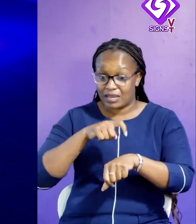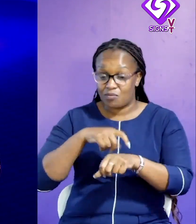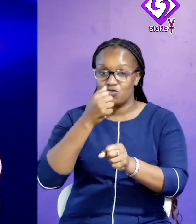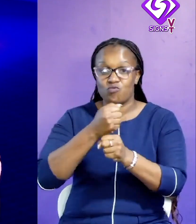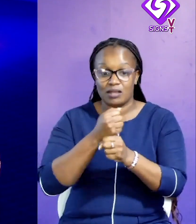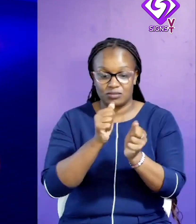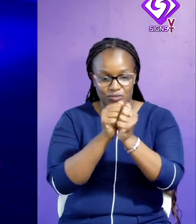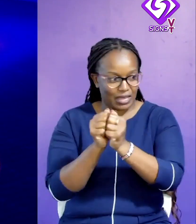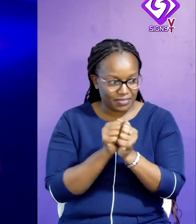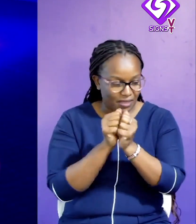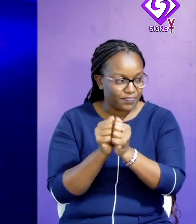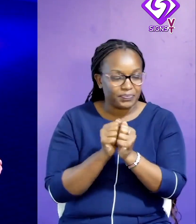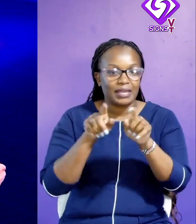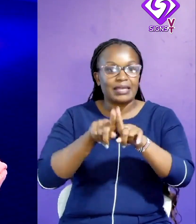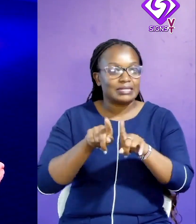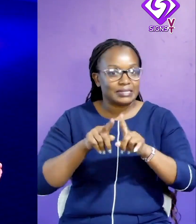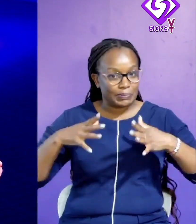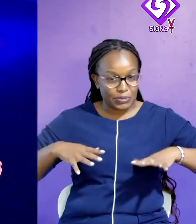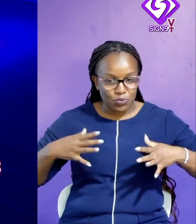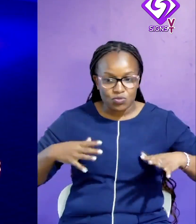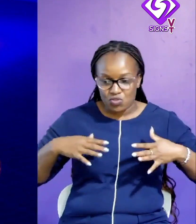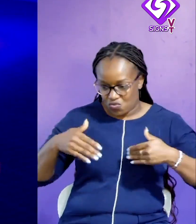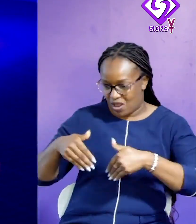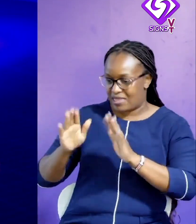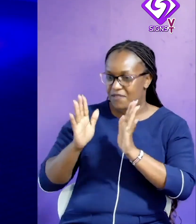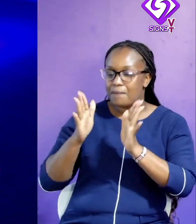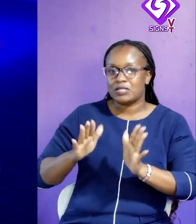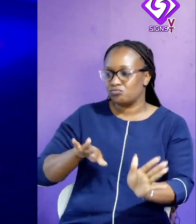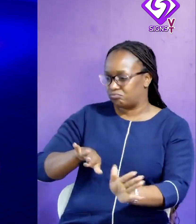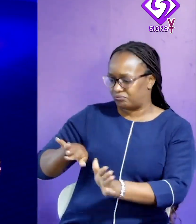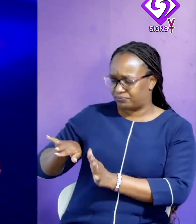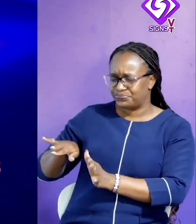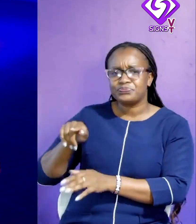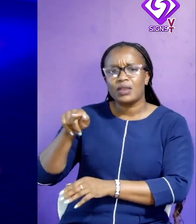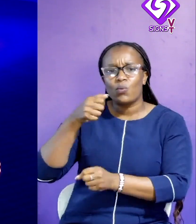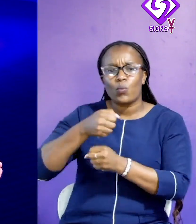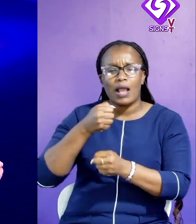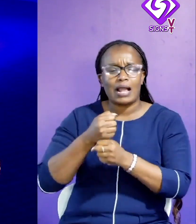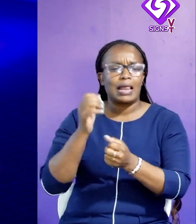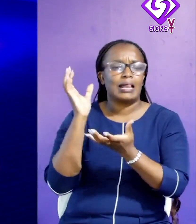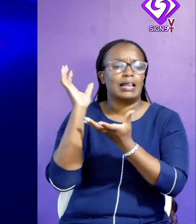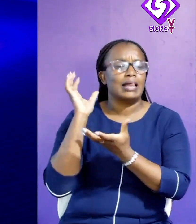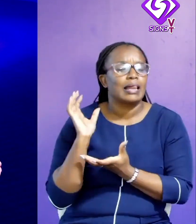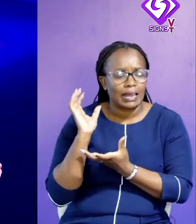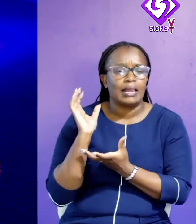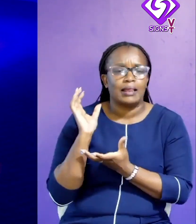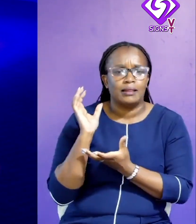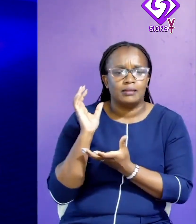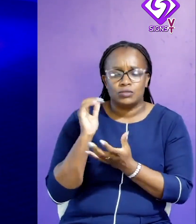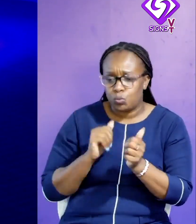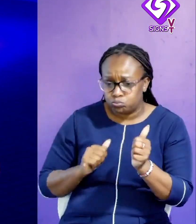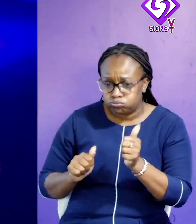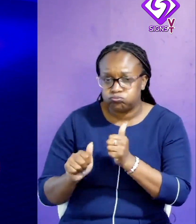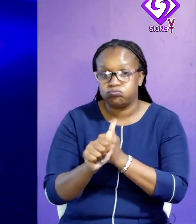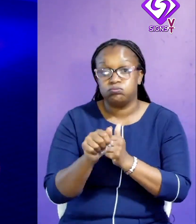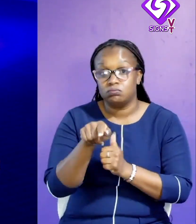as people, when you're working together and you leave someone behind, itakuwa kazi ngumu sana kuendea huyu mtu behind. But if you